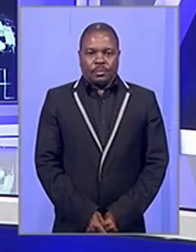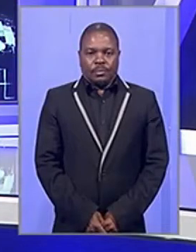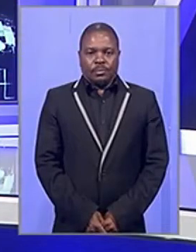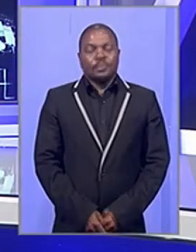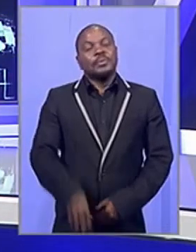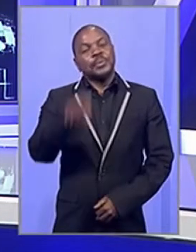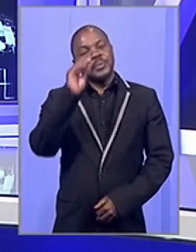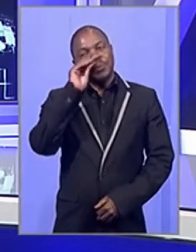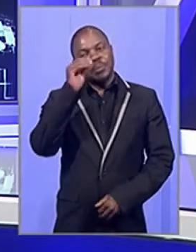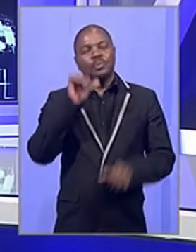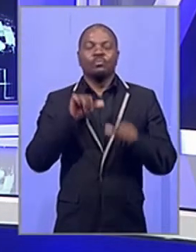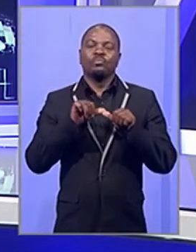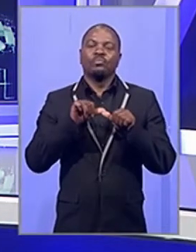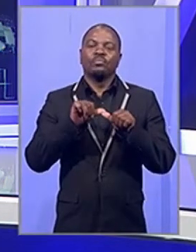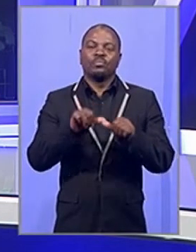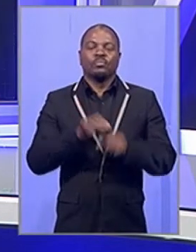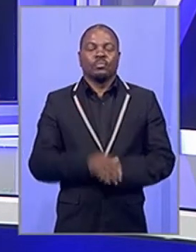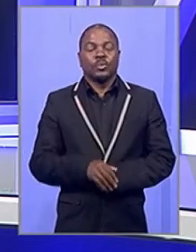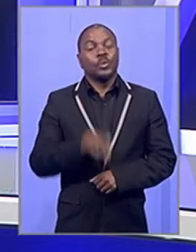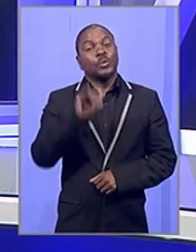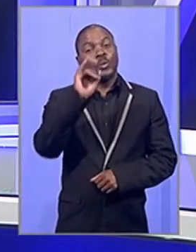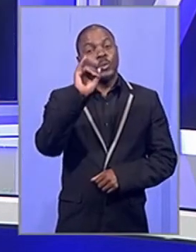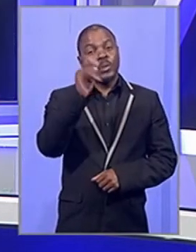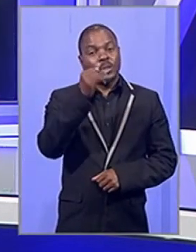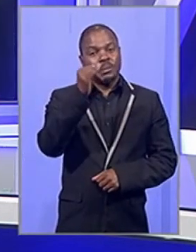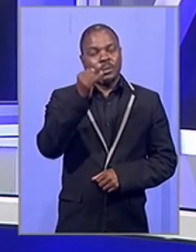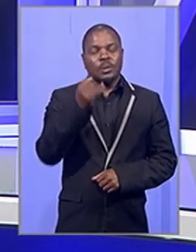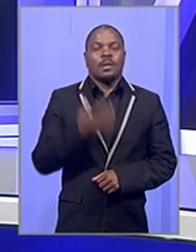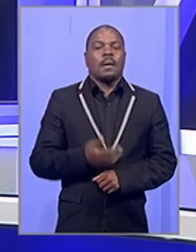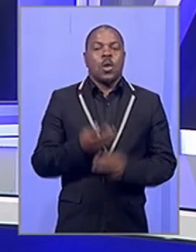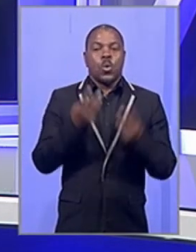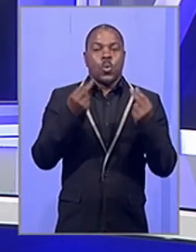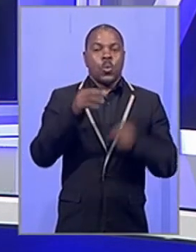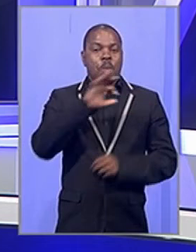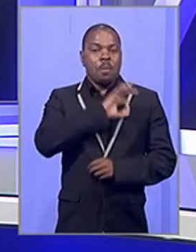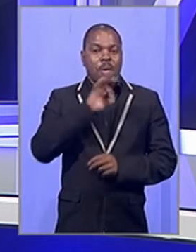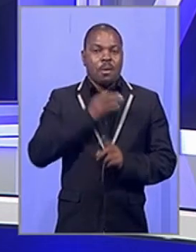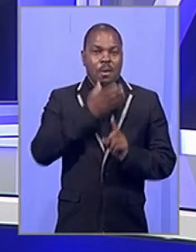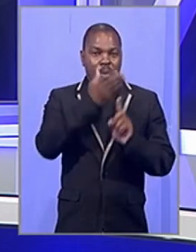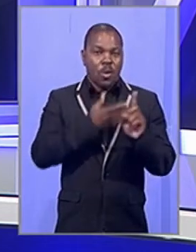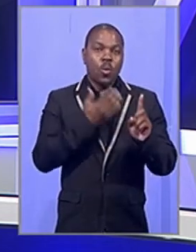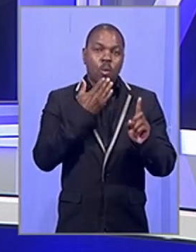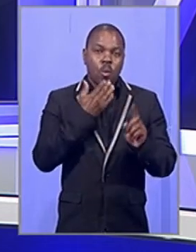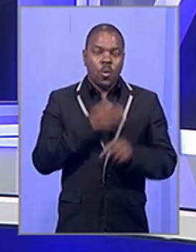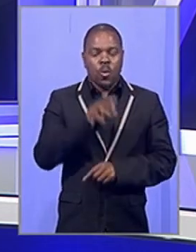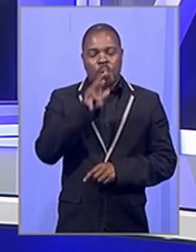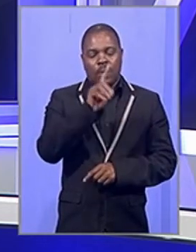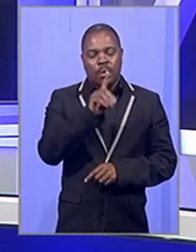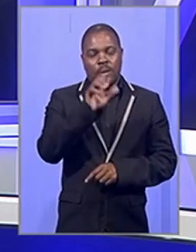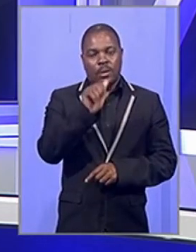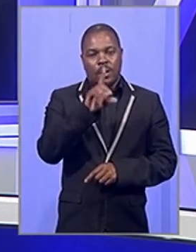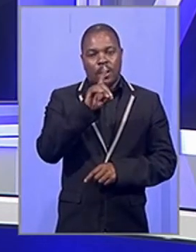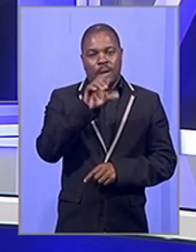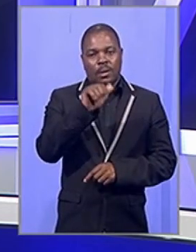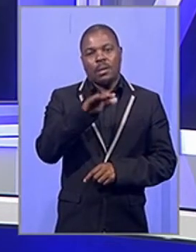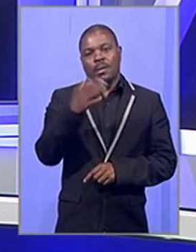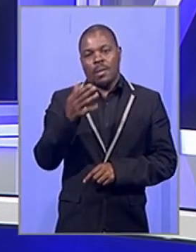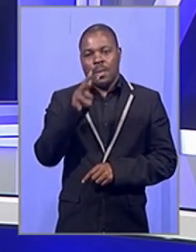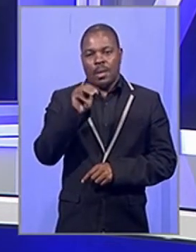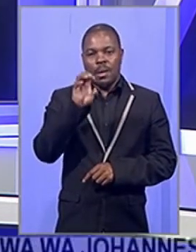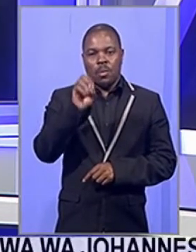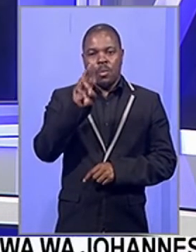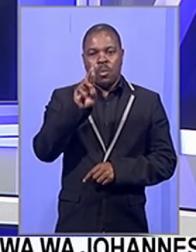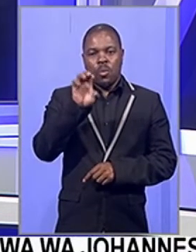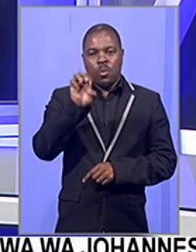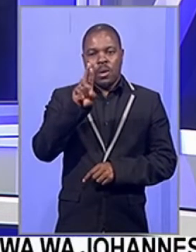Ditaba di tšwela pele. Meyara wa masepala wa Johannesburg yo a sa tšwago go kgethwa Dada Morero o netefaleditše go